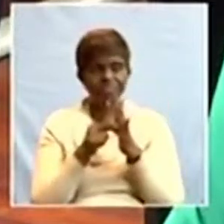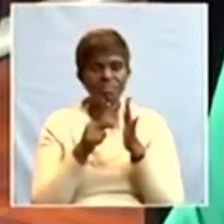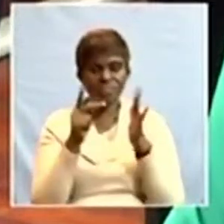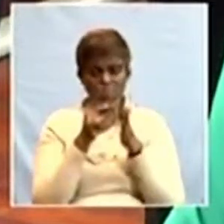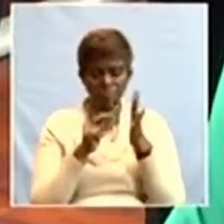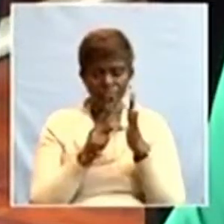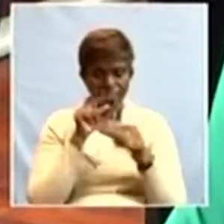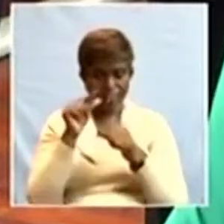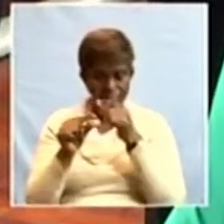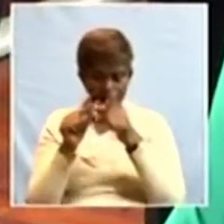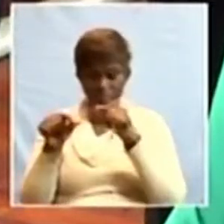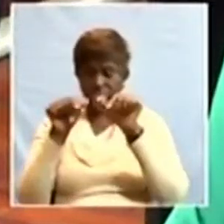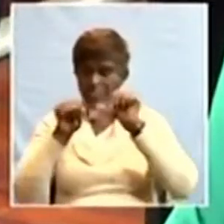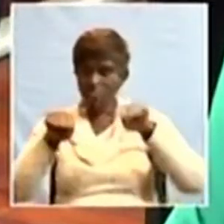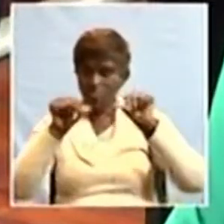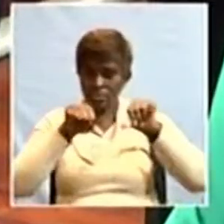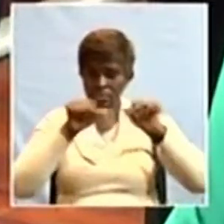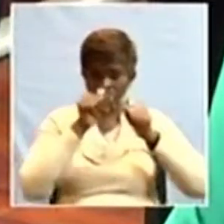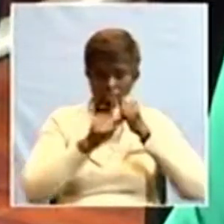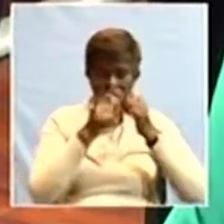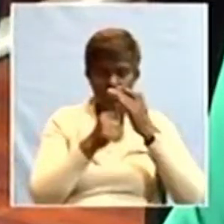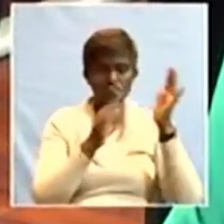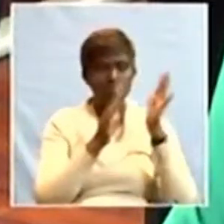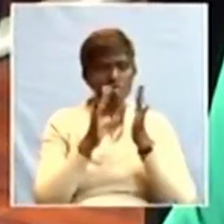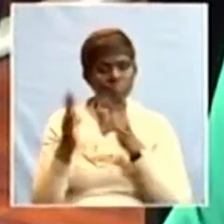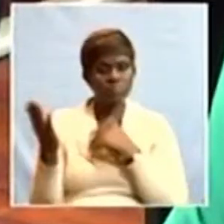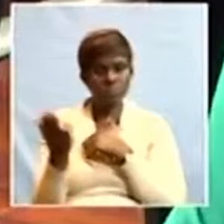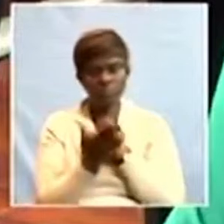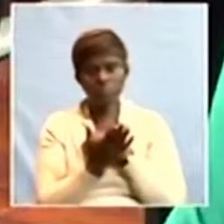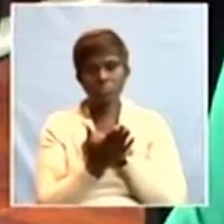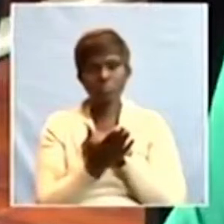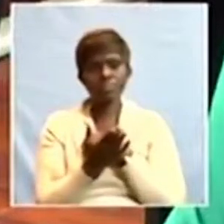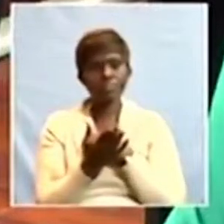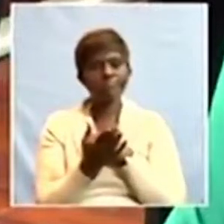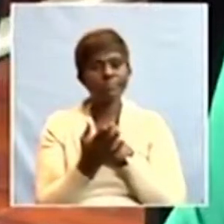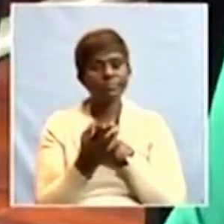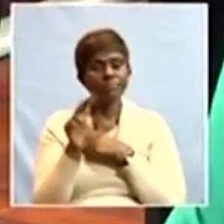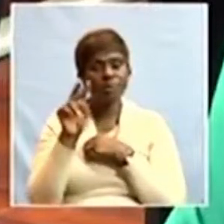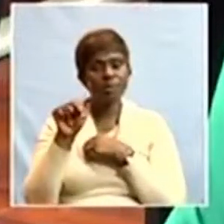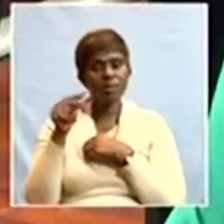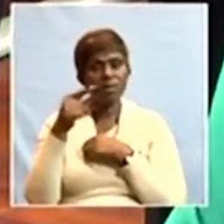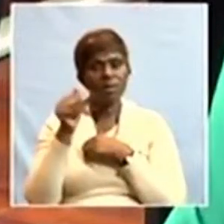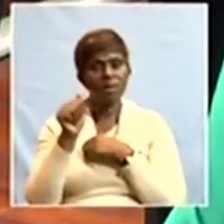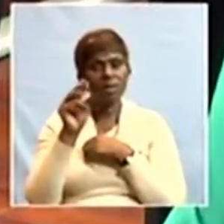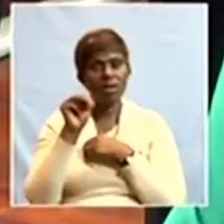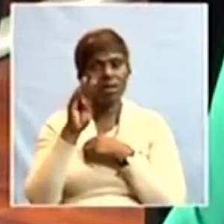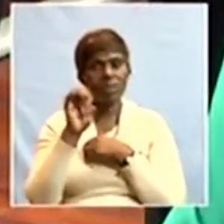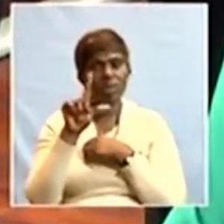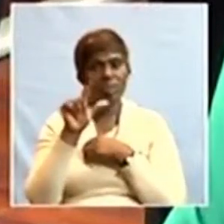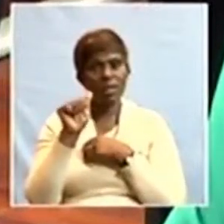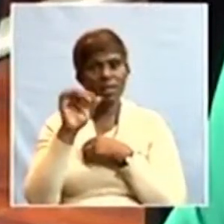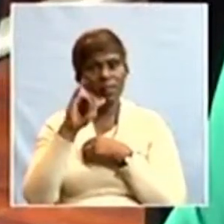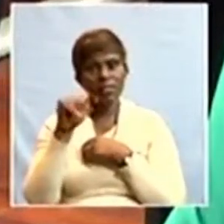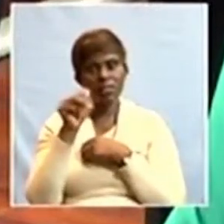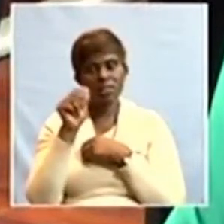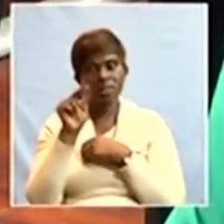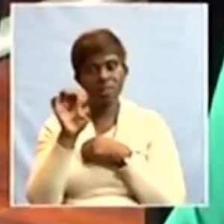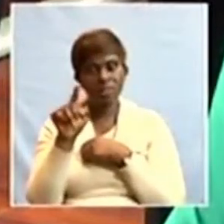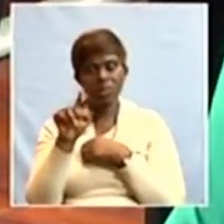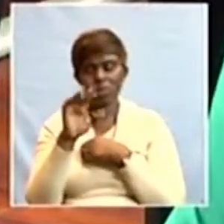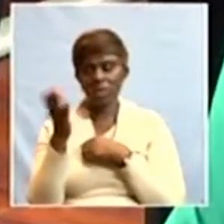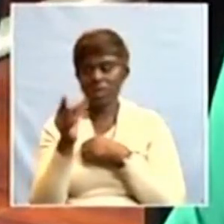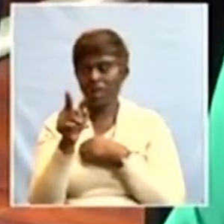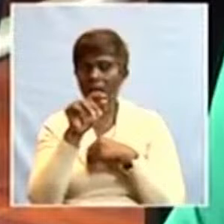principal seed analyst that prepared it, Nambela Jenny, I think. That is where the query